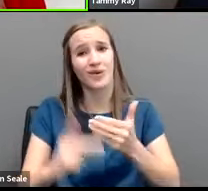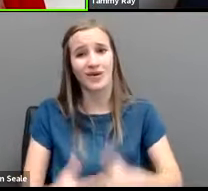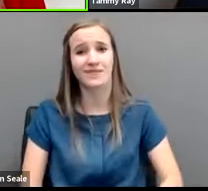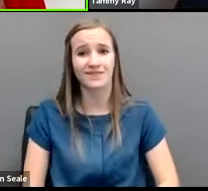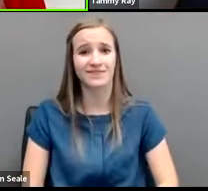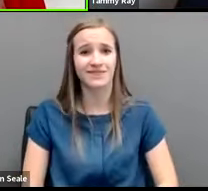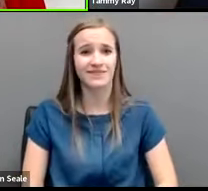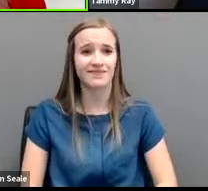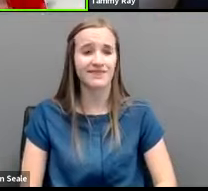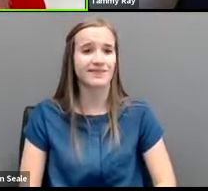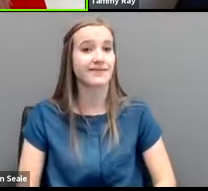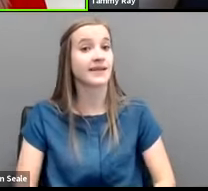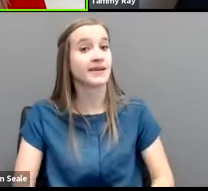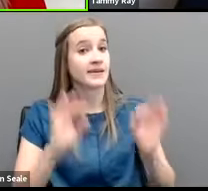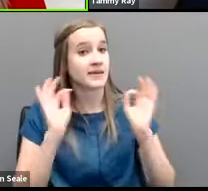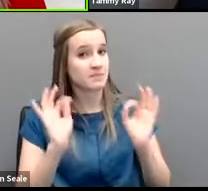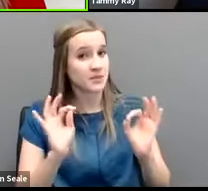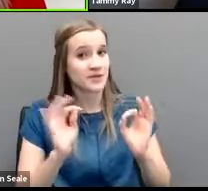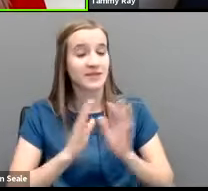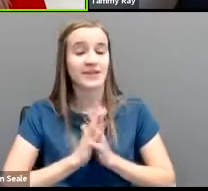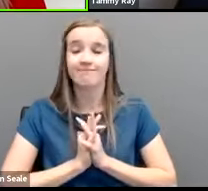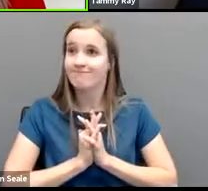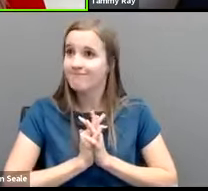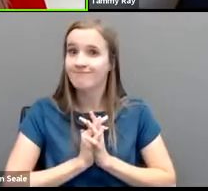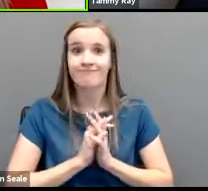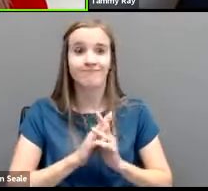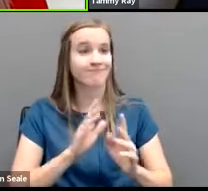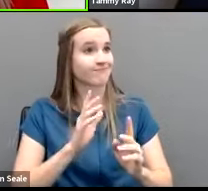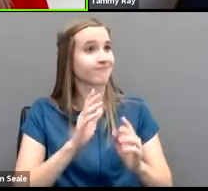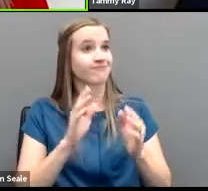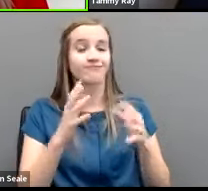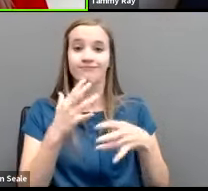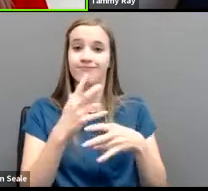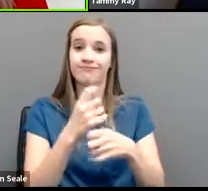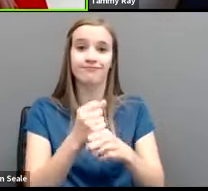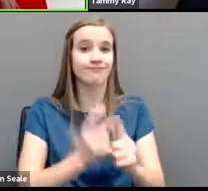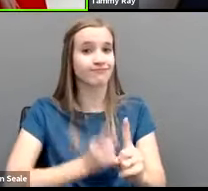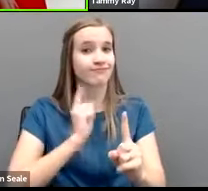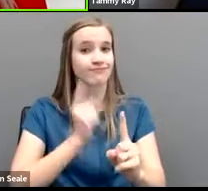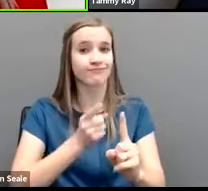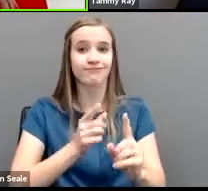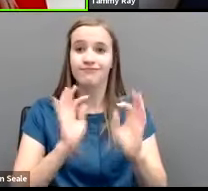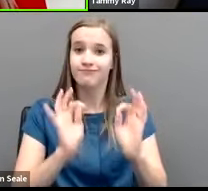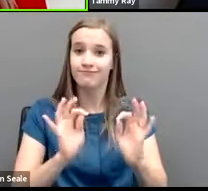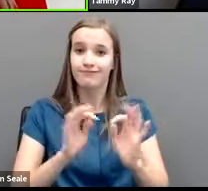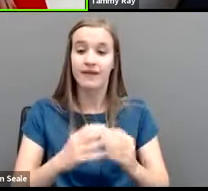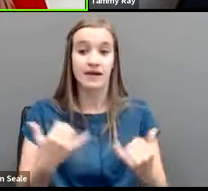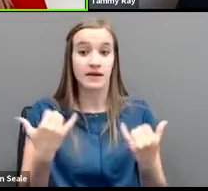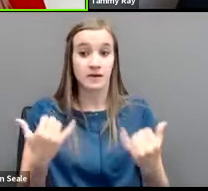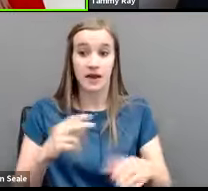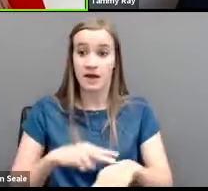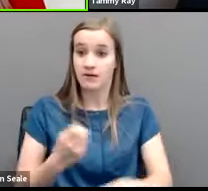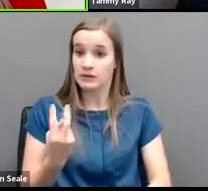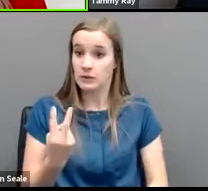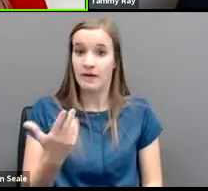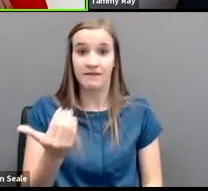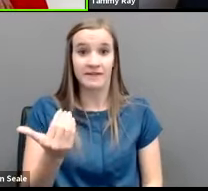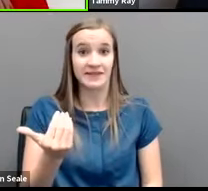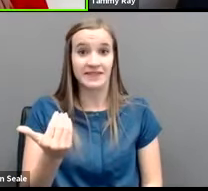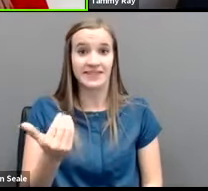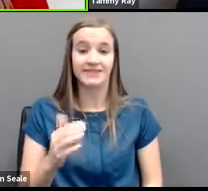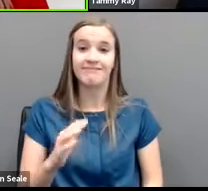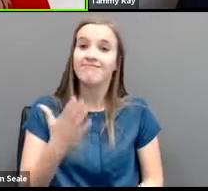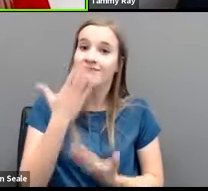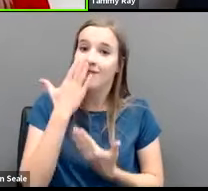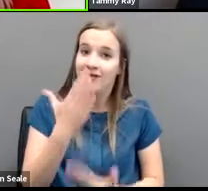was perfect. I couldn't say it any better. So right now we have 12:15. I want to thank